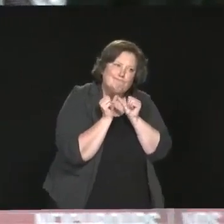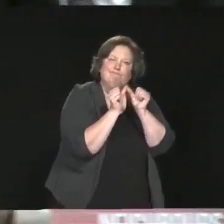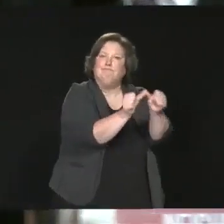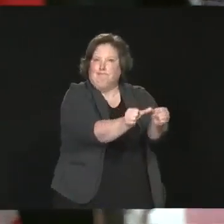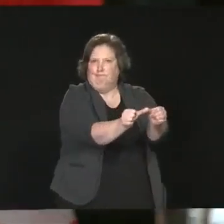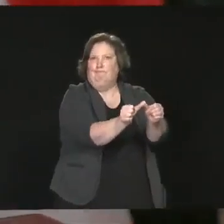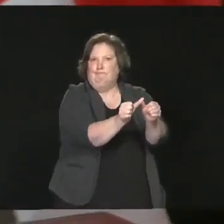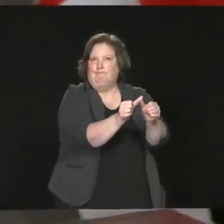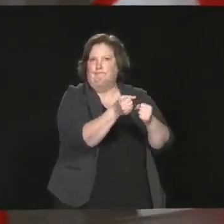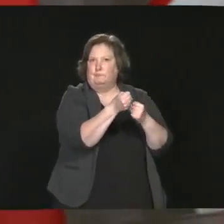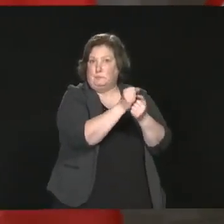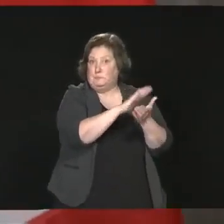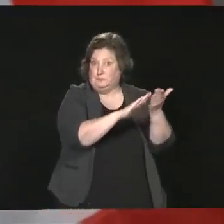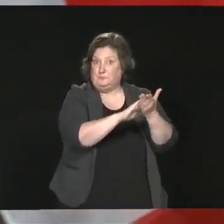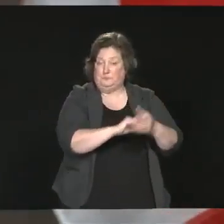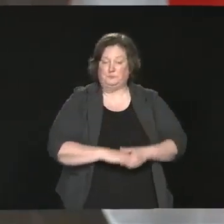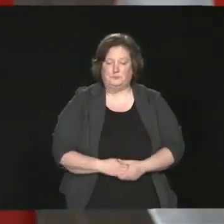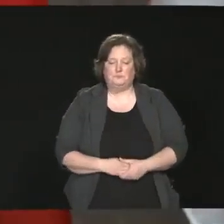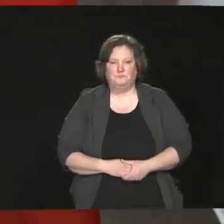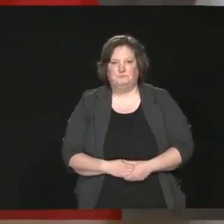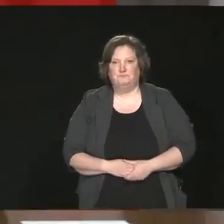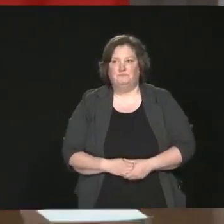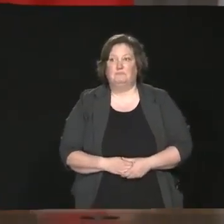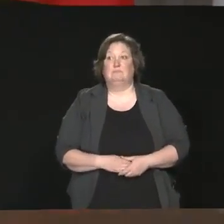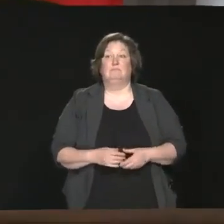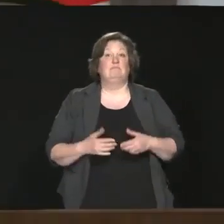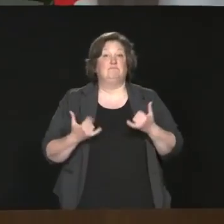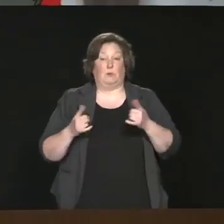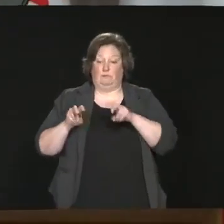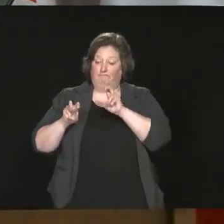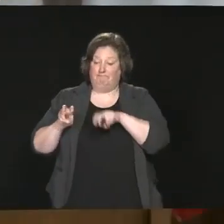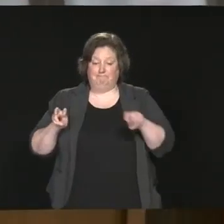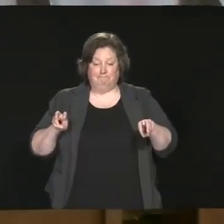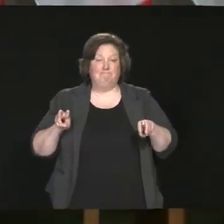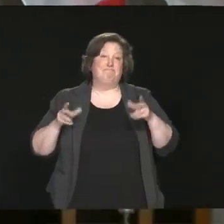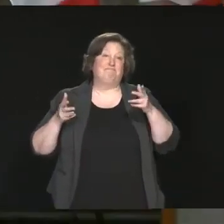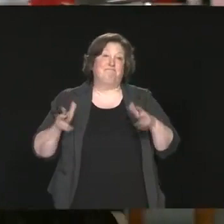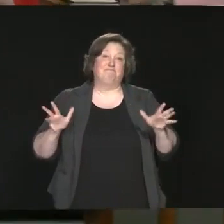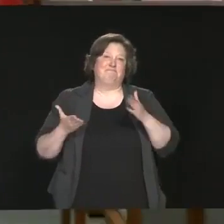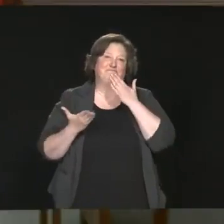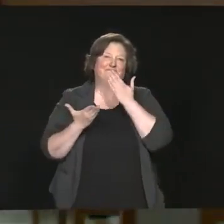you, Minister. Ceci met fin à la conférence de presse pour aujourd'hui. Merci. Thank you, everyone.